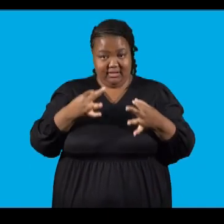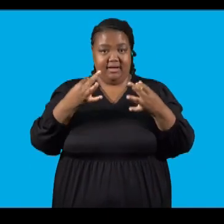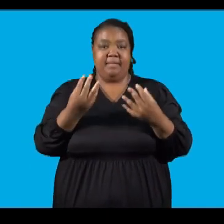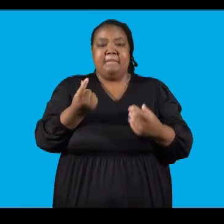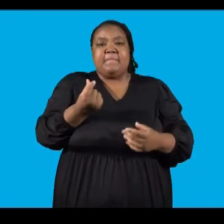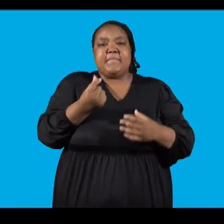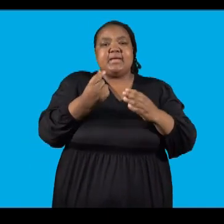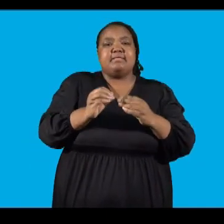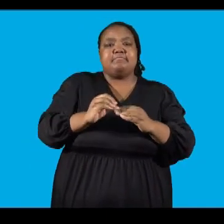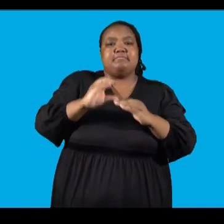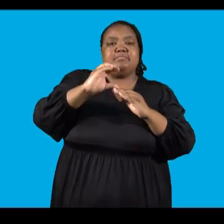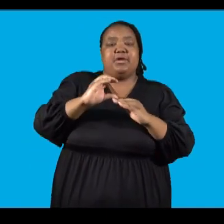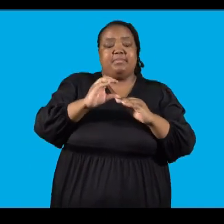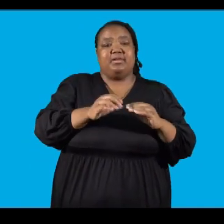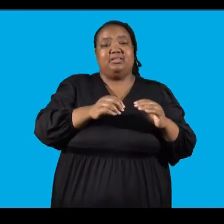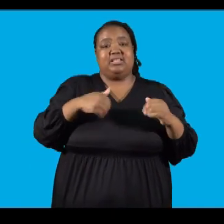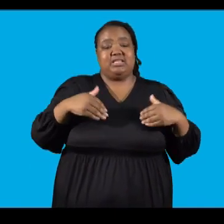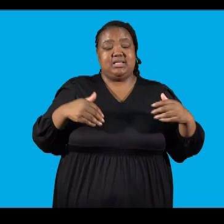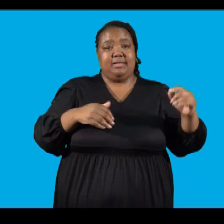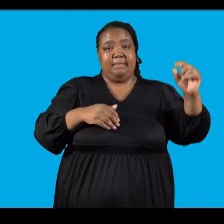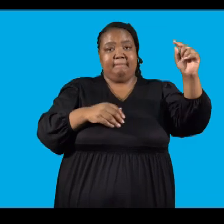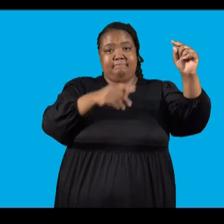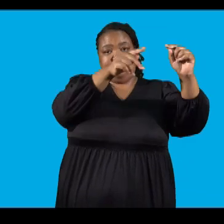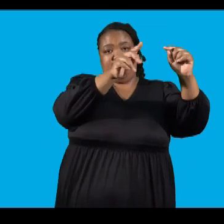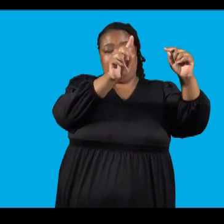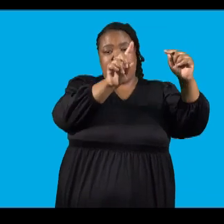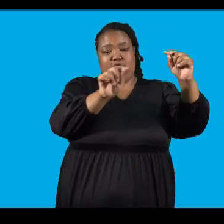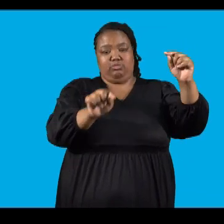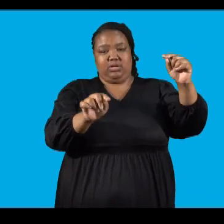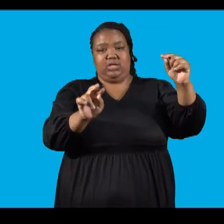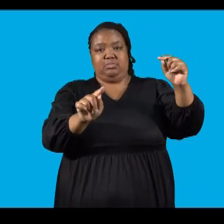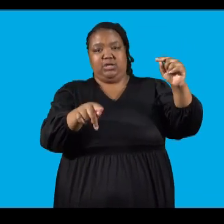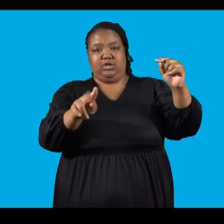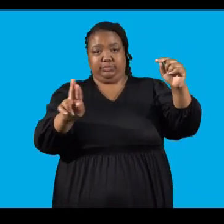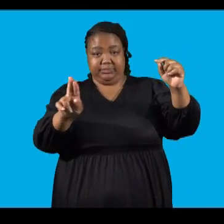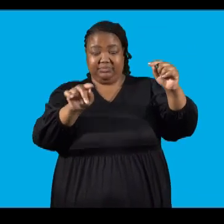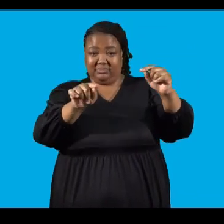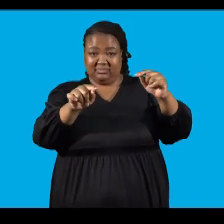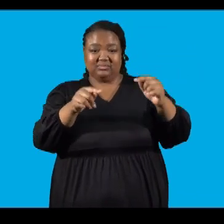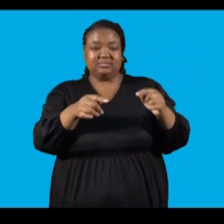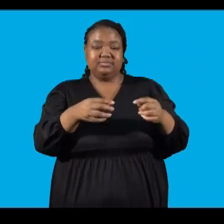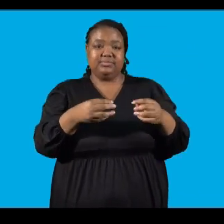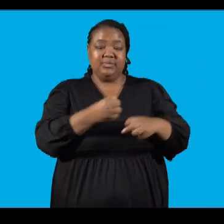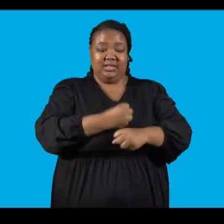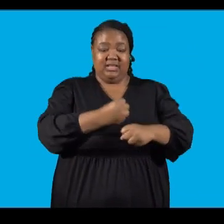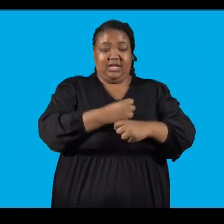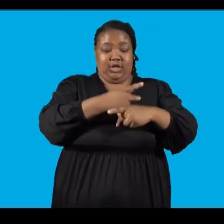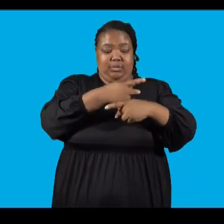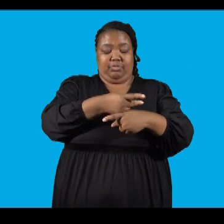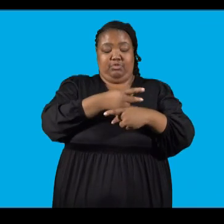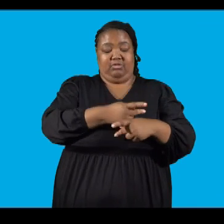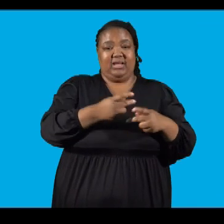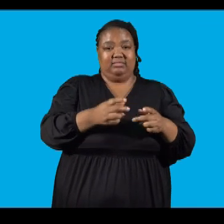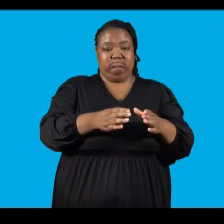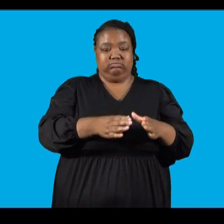price from P1 to P2. Obviously, the quantity will decrease by a